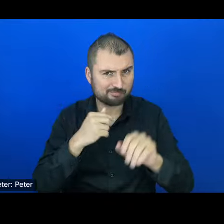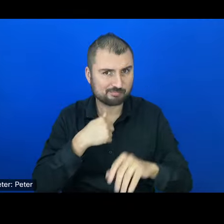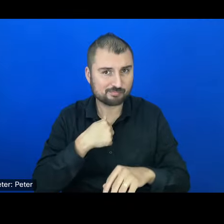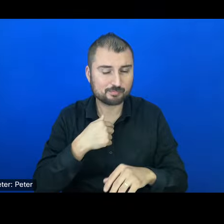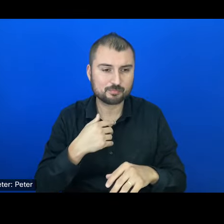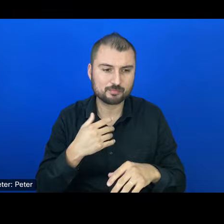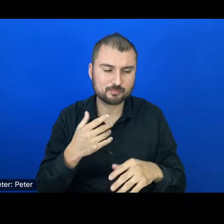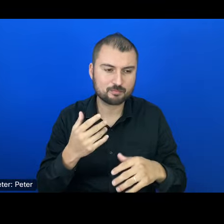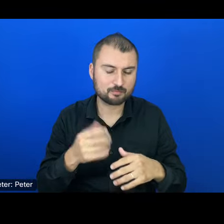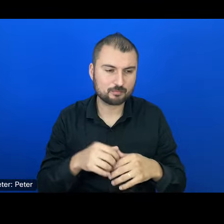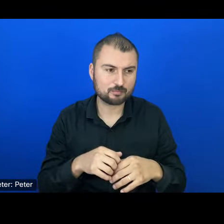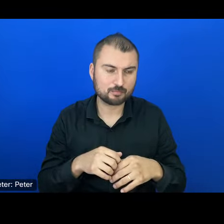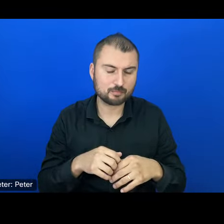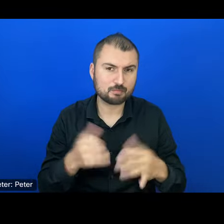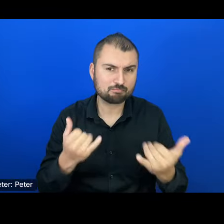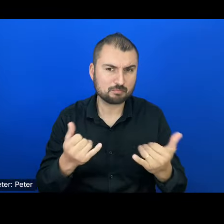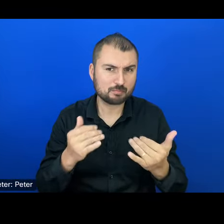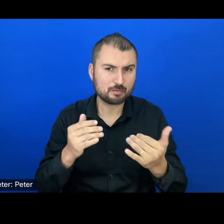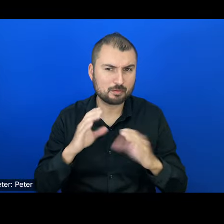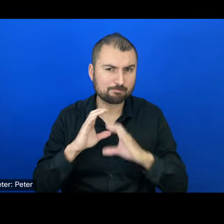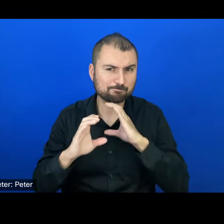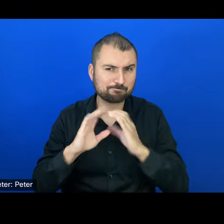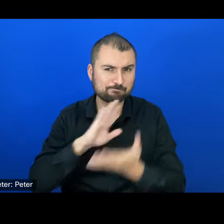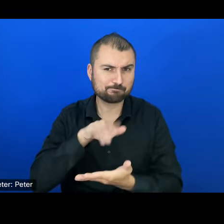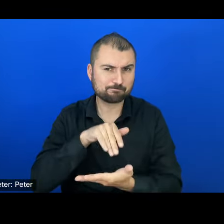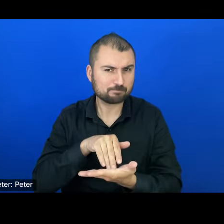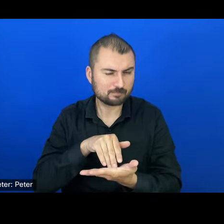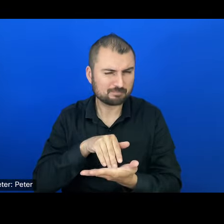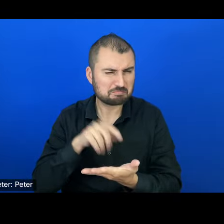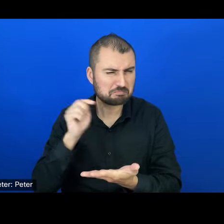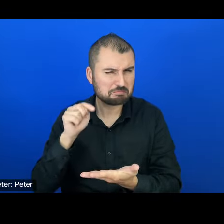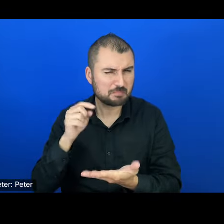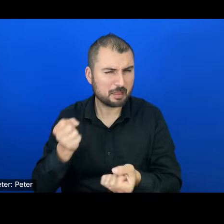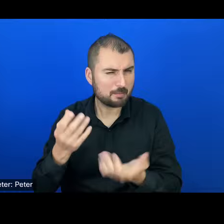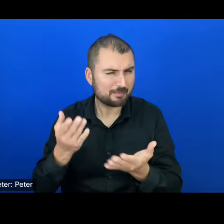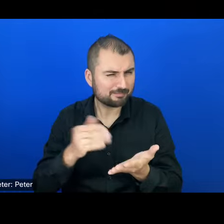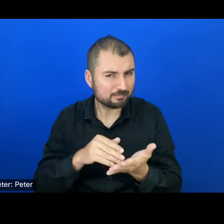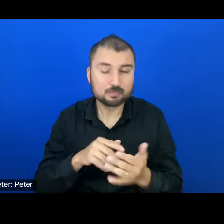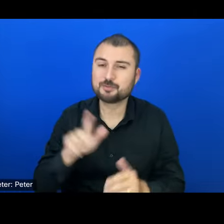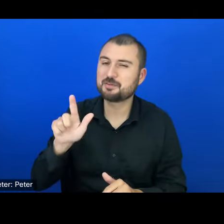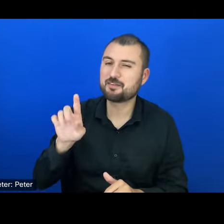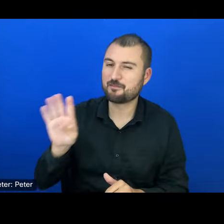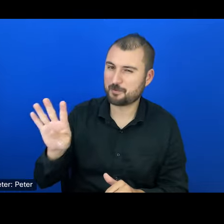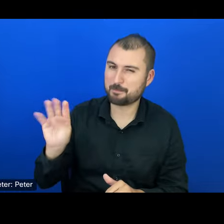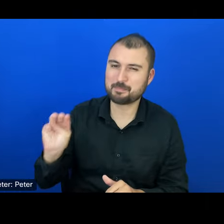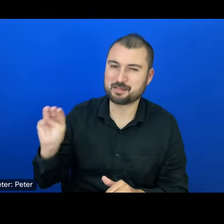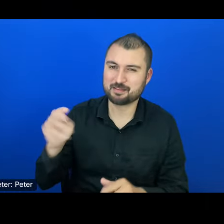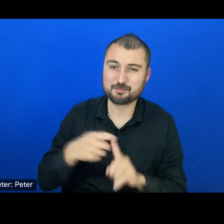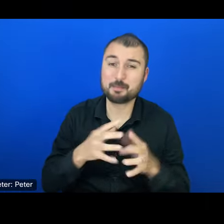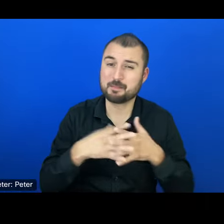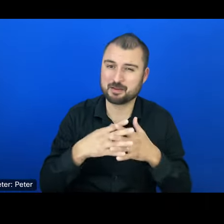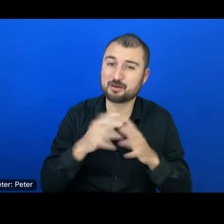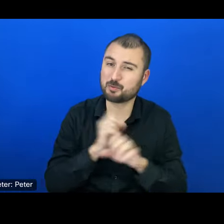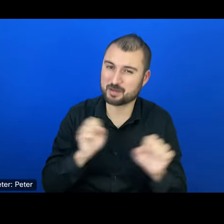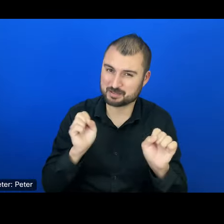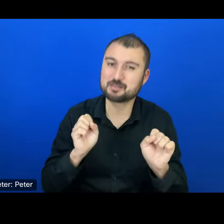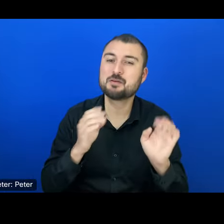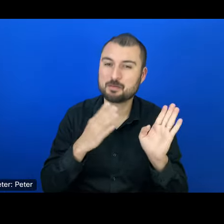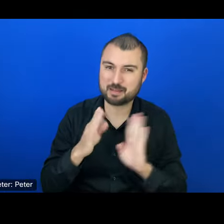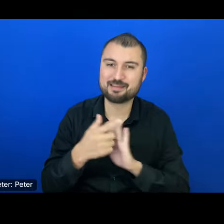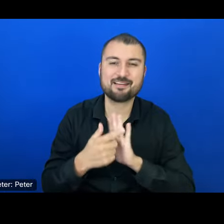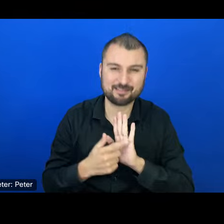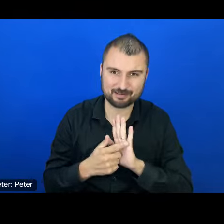currently the communication center, that was how much again? 24 million from American Rescue Plan Act funding. Okay,